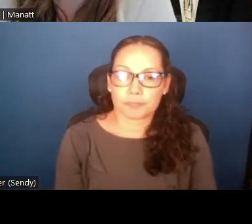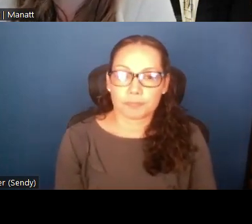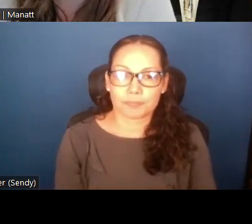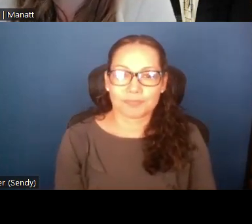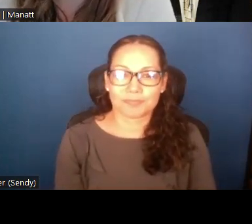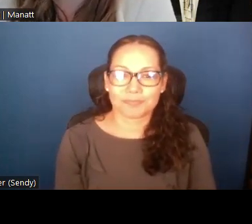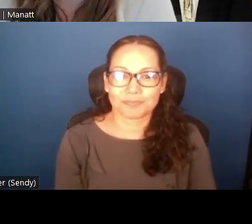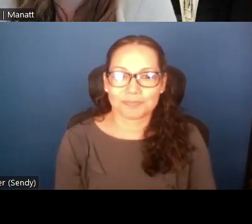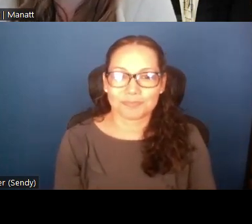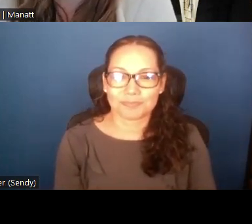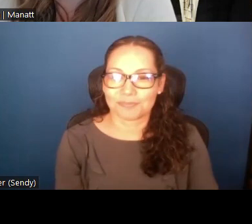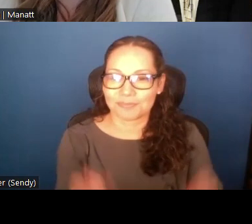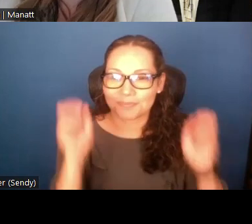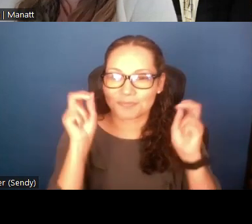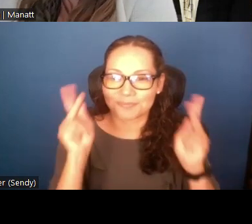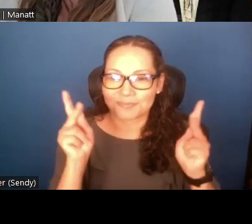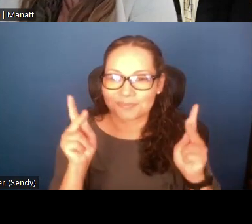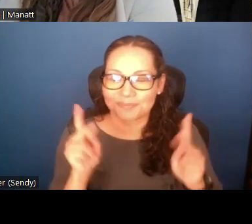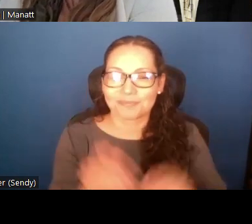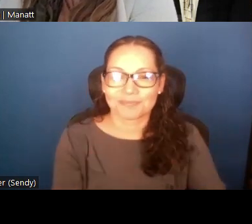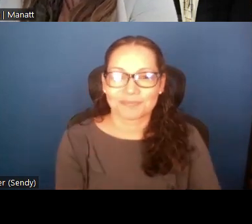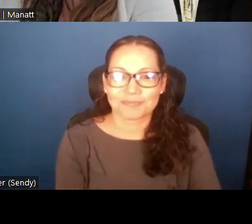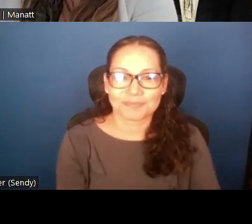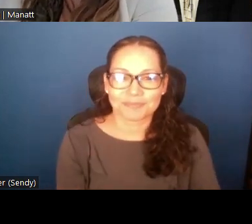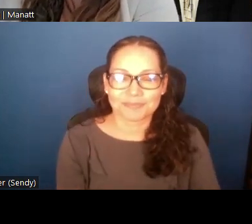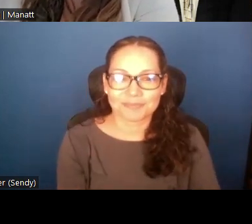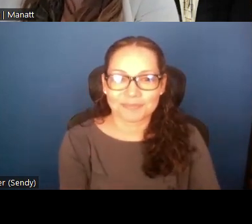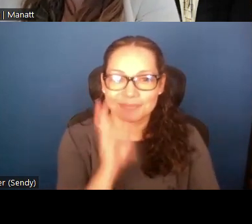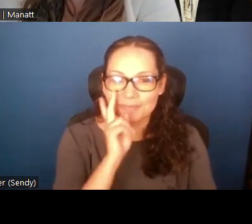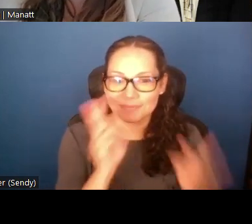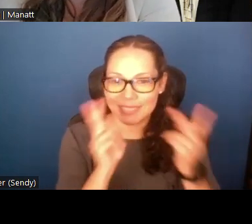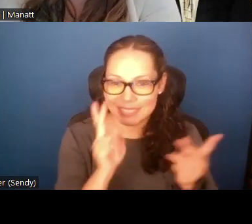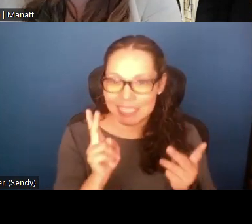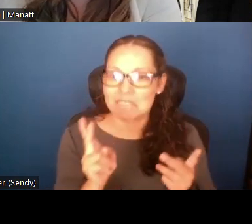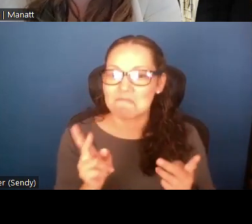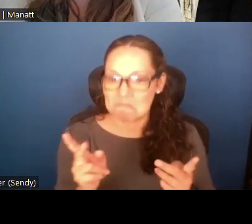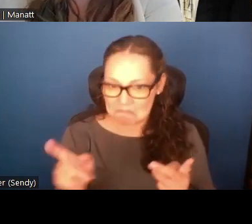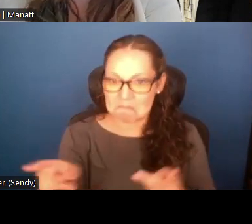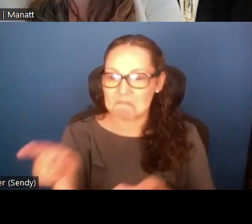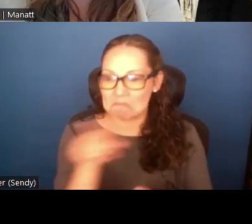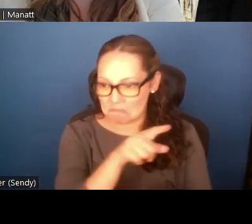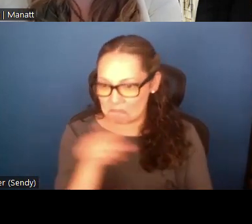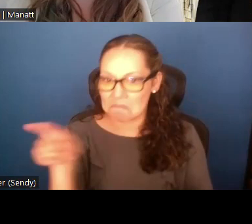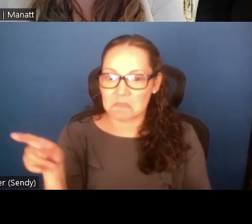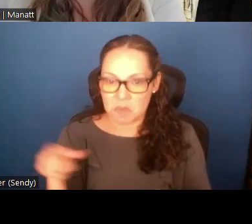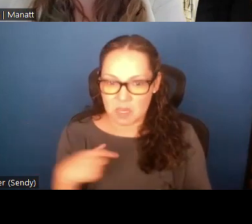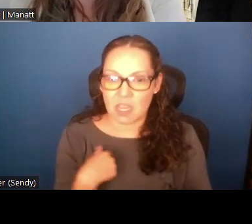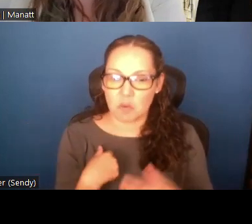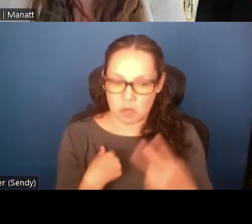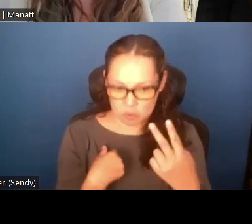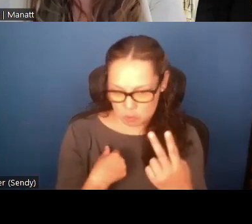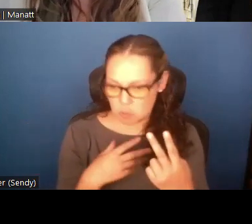Okay. I'm seeing some general alignment, acknowledging that we do have a 2 and a